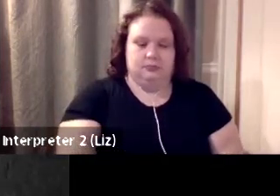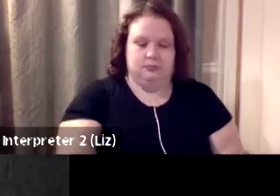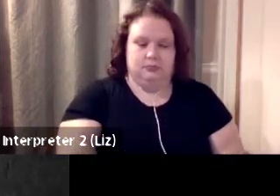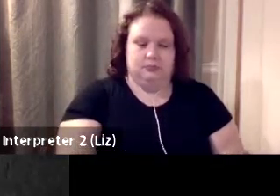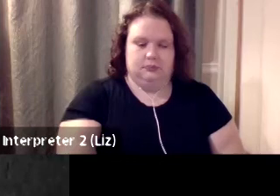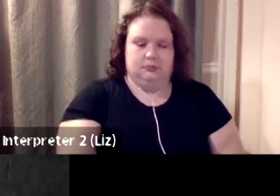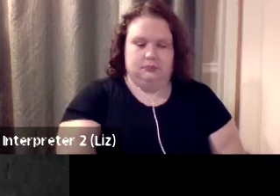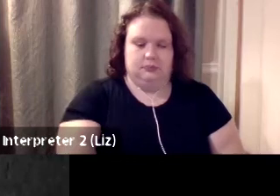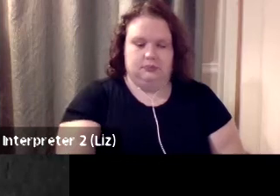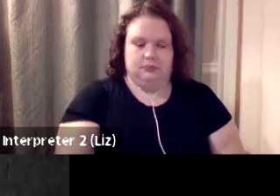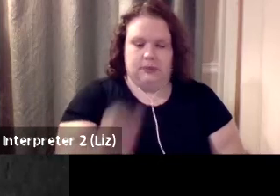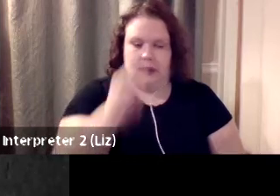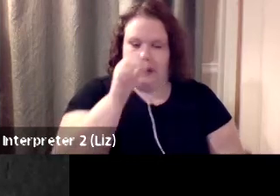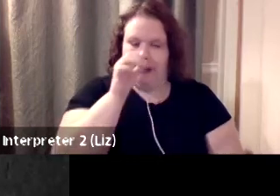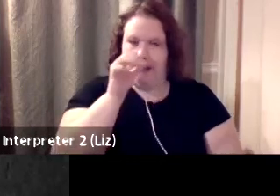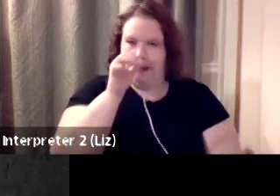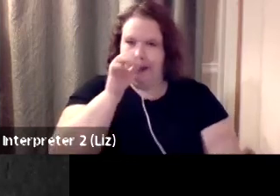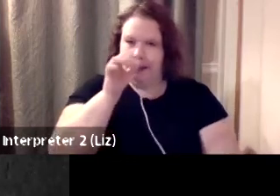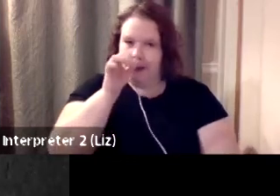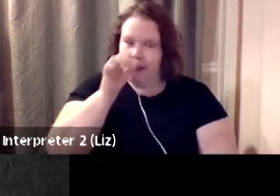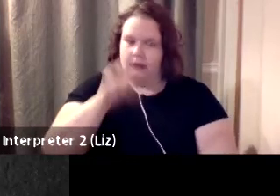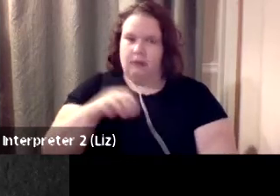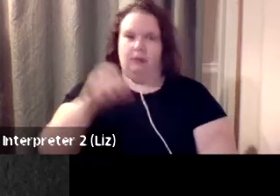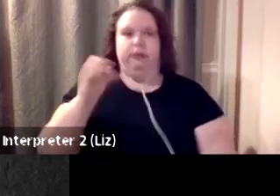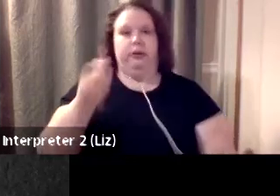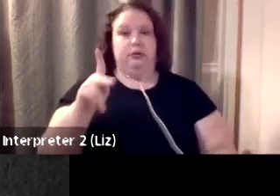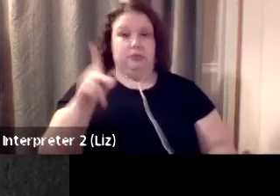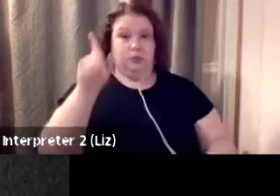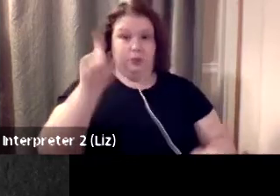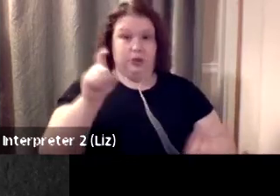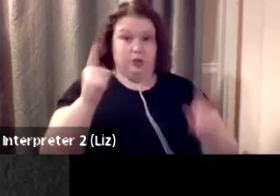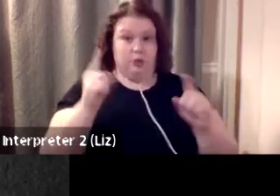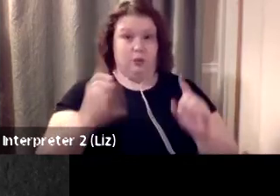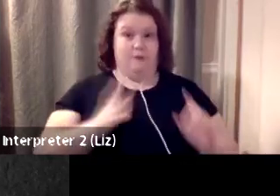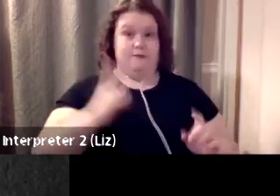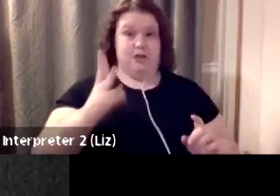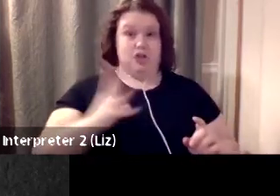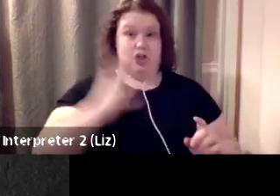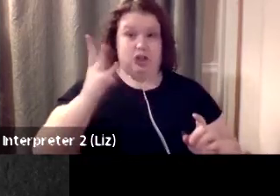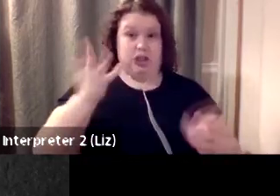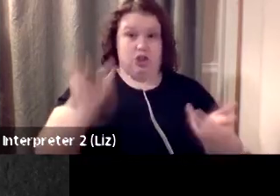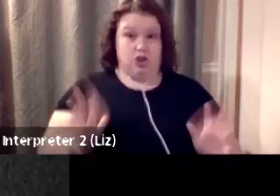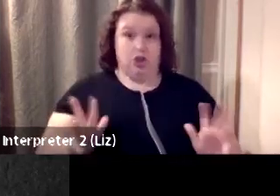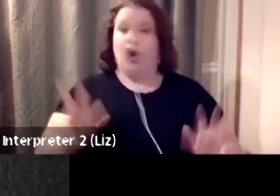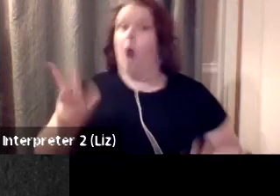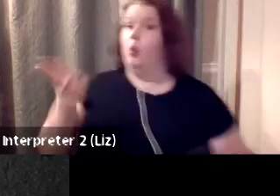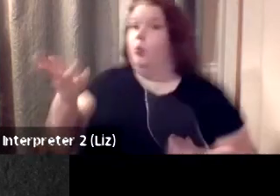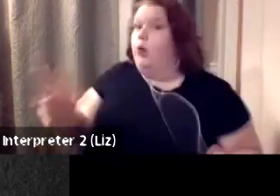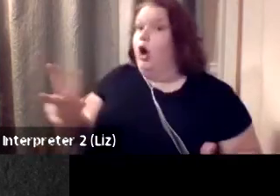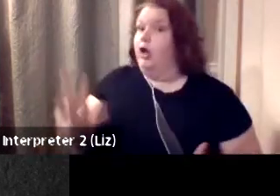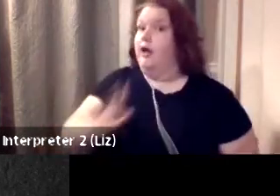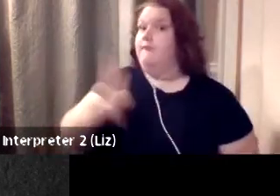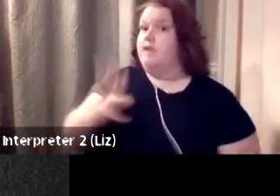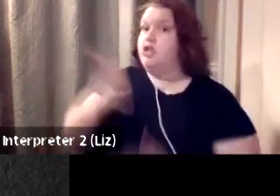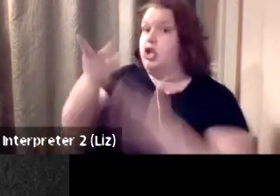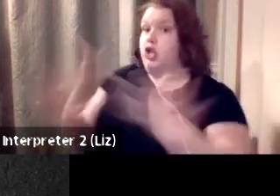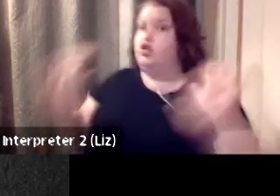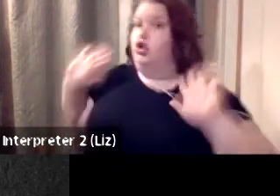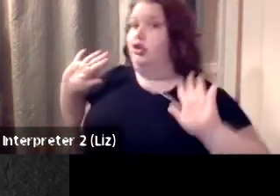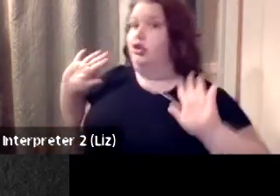All right. I don't know if you need to officially adjourn the meeting. No, we're adjourned. Officially. Thank you, everybody.